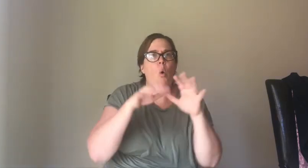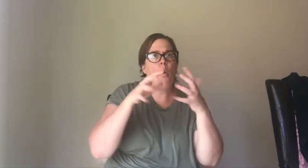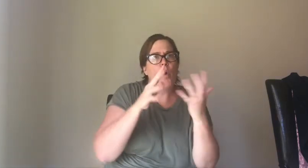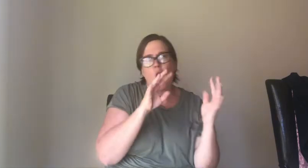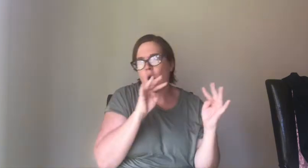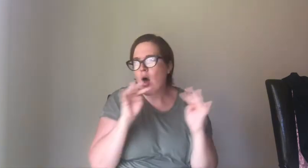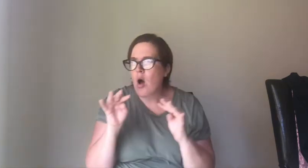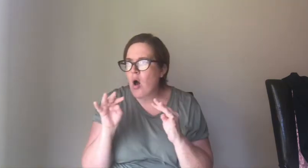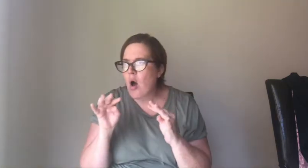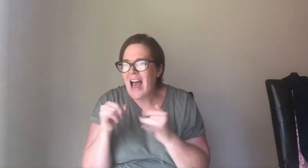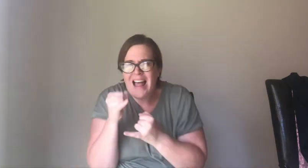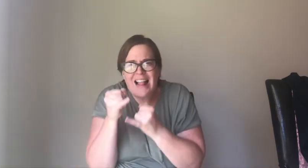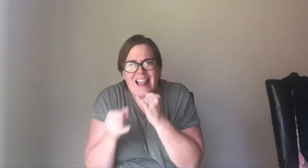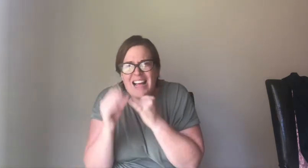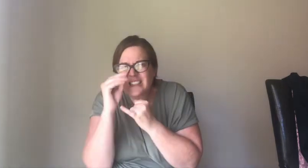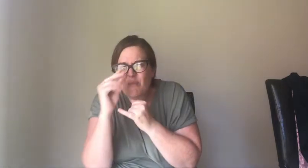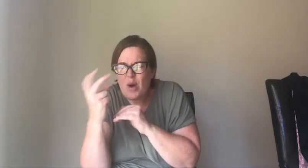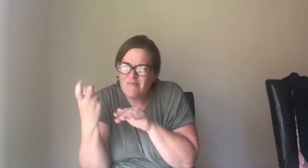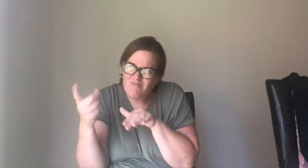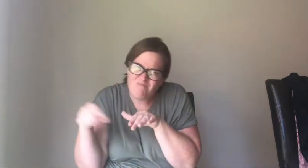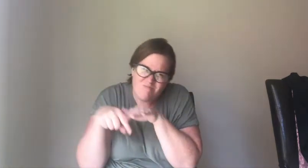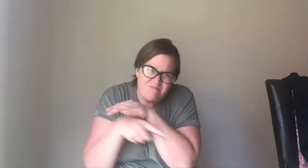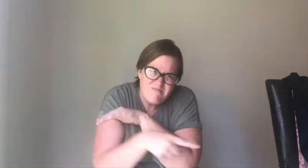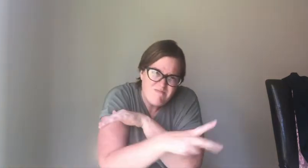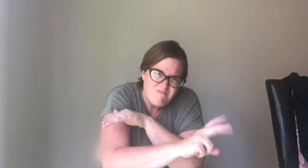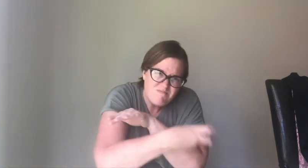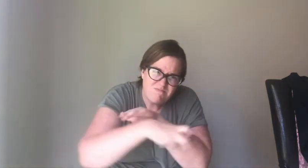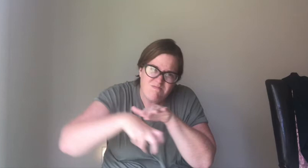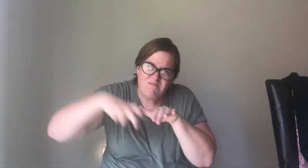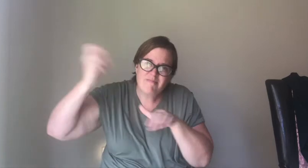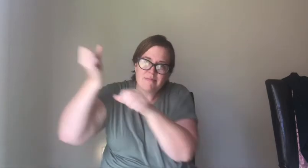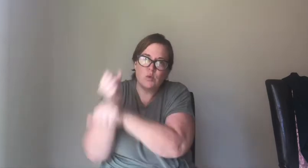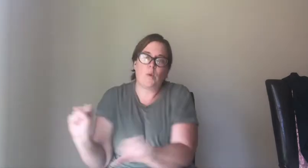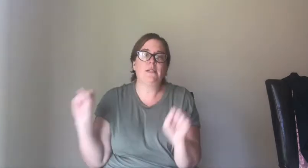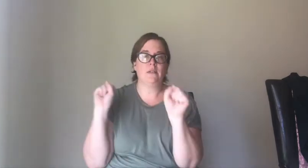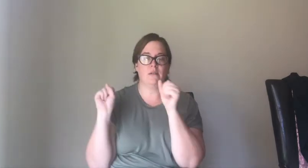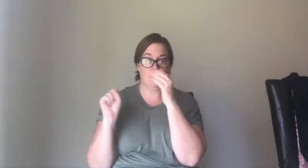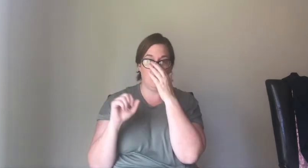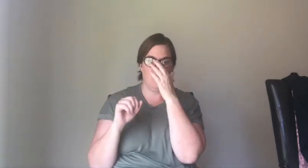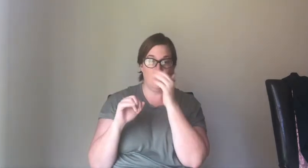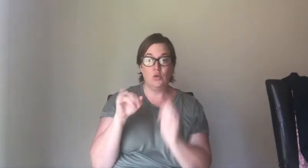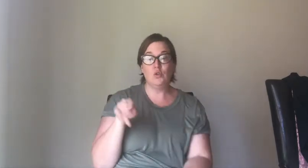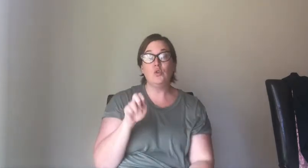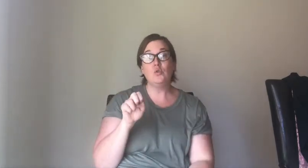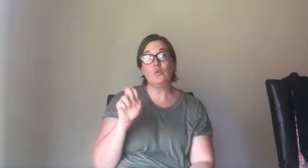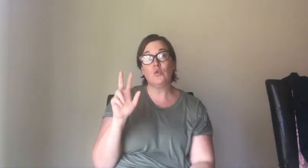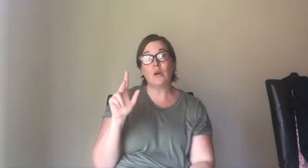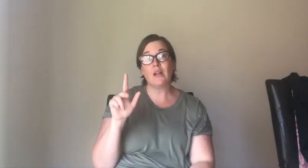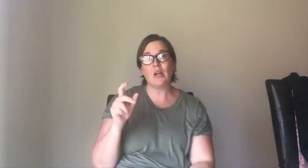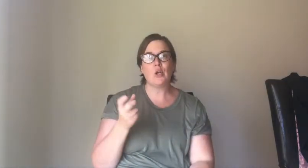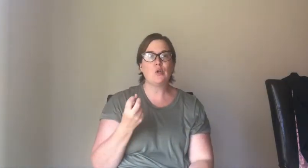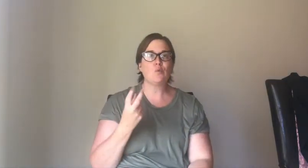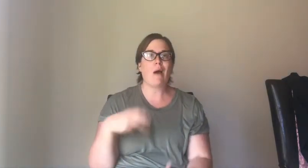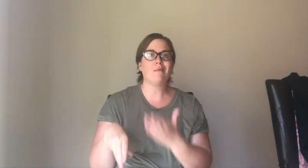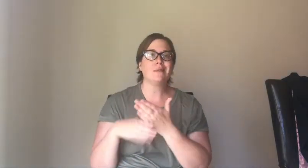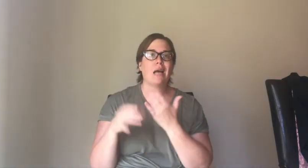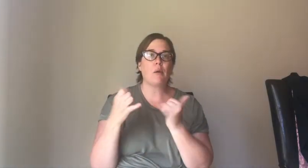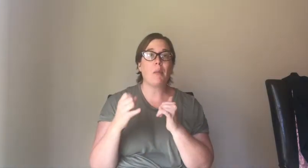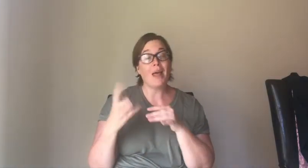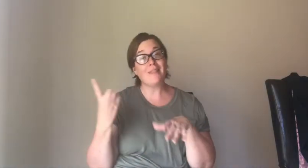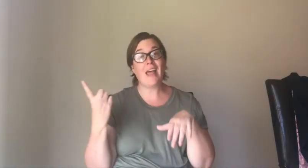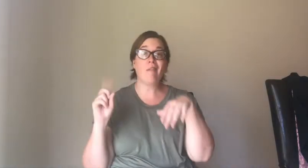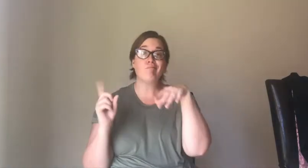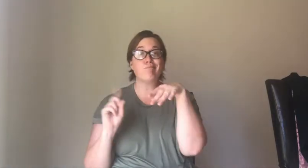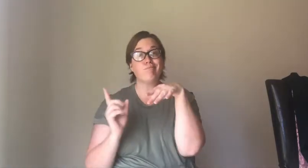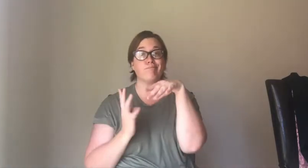I'll close with this. On July 10th, a few weeks ago, this month, the last of these 12